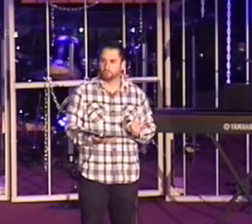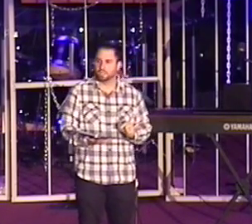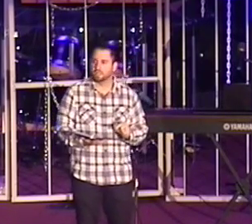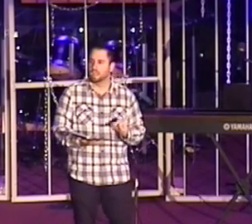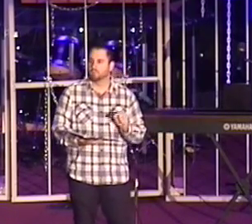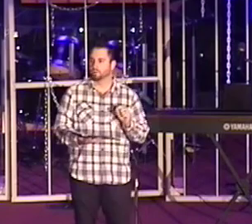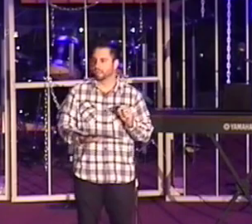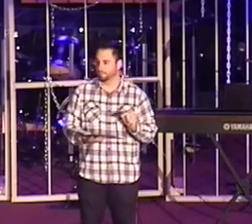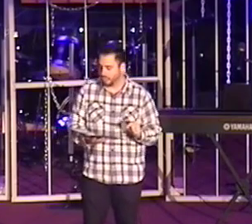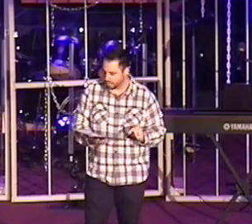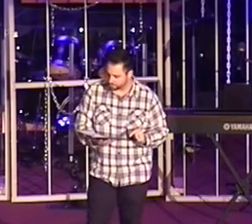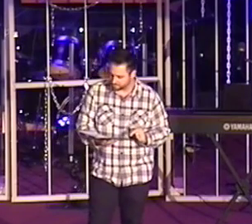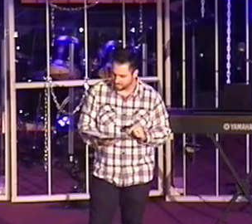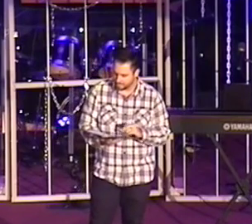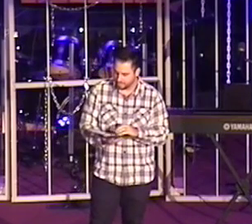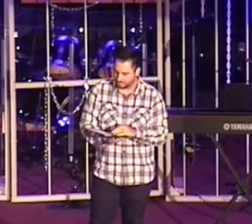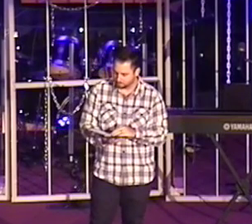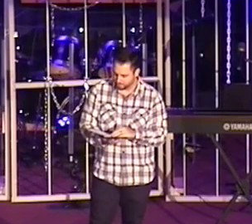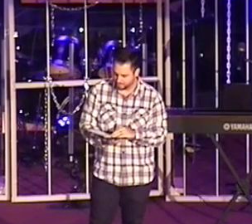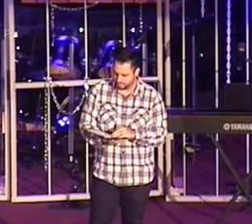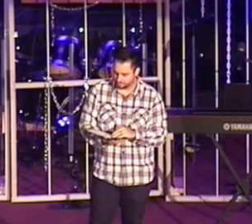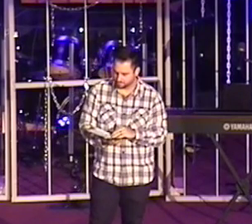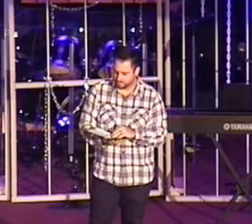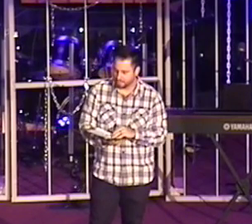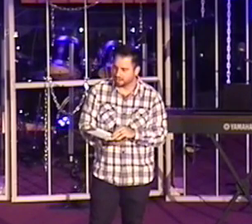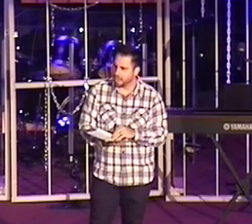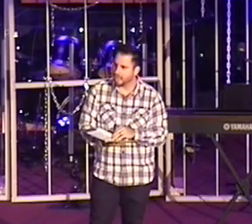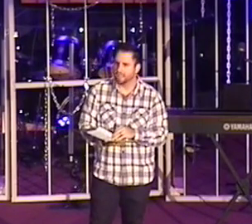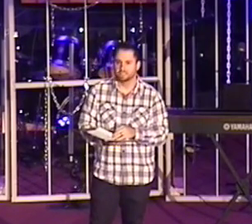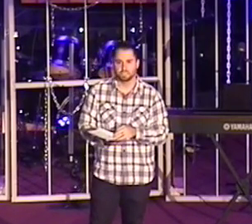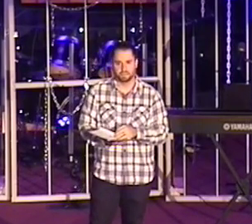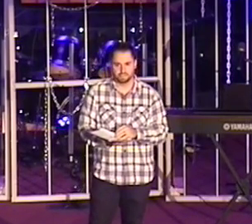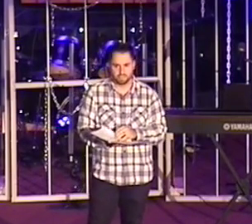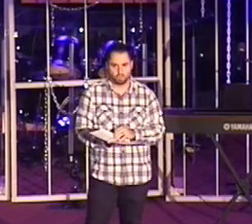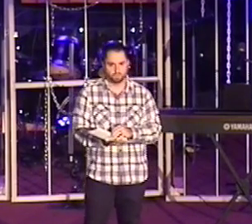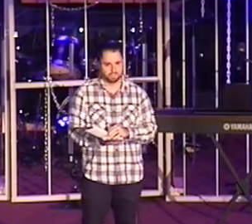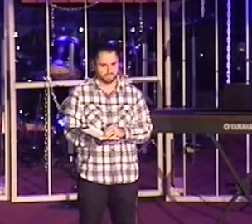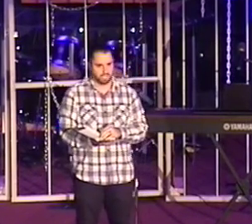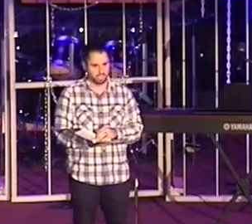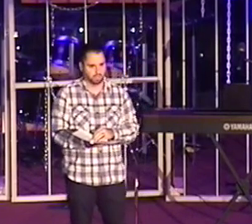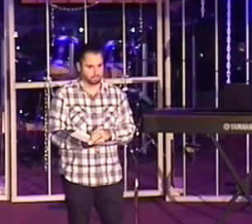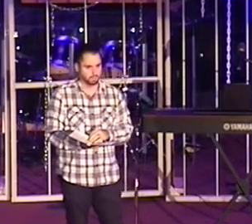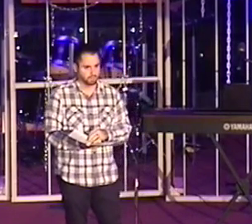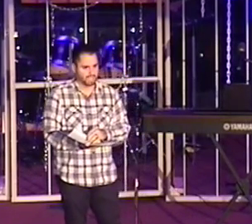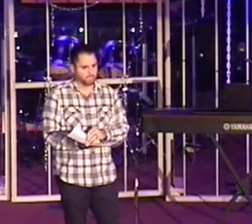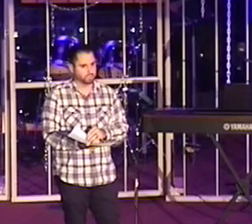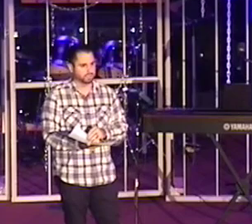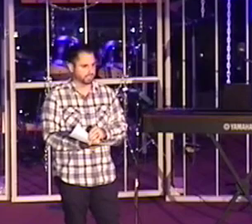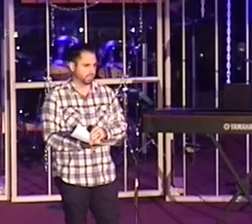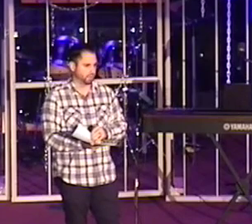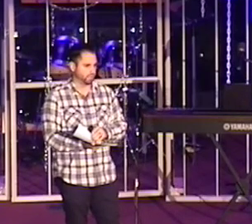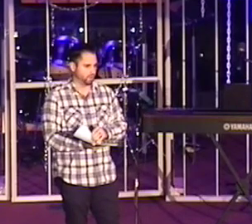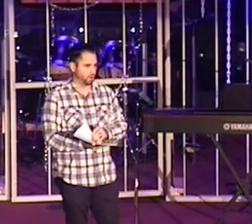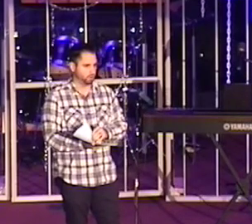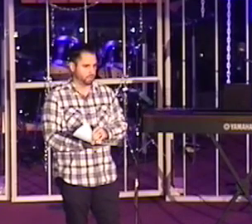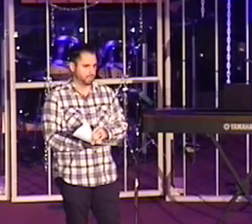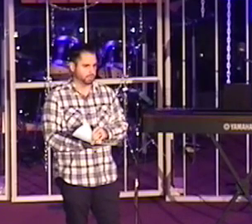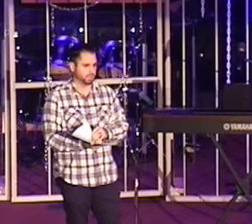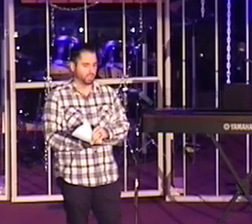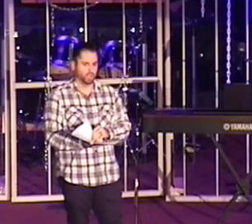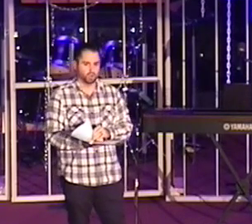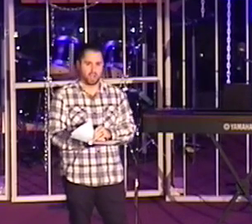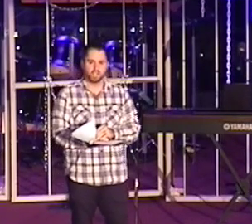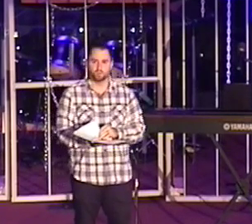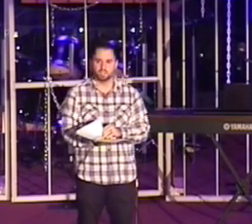be free from hypocrisy and pretense, not to be self-seeking. That's what sincerity of heart